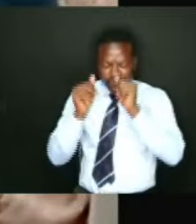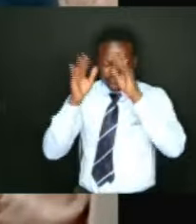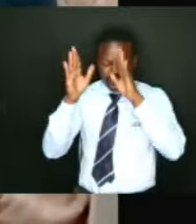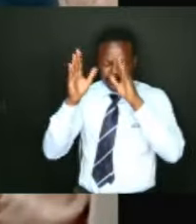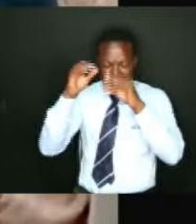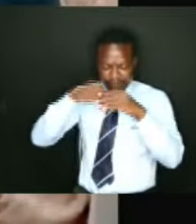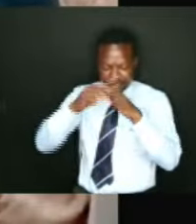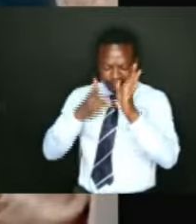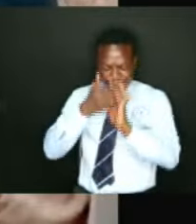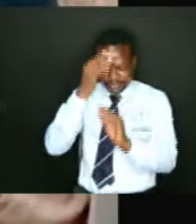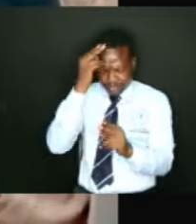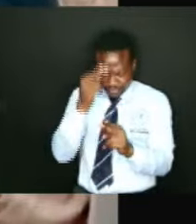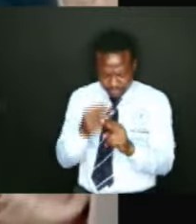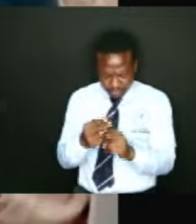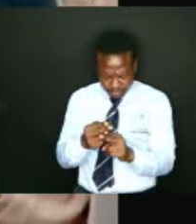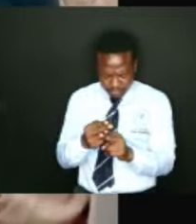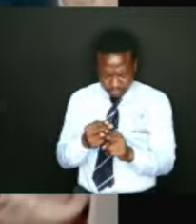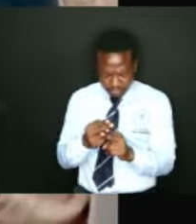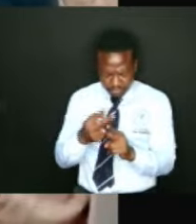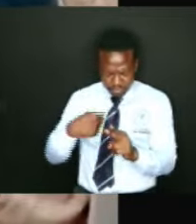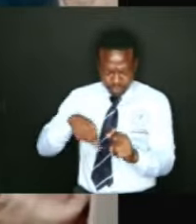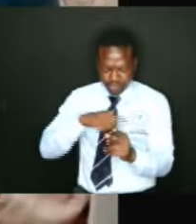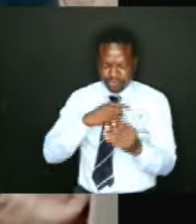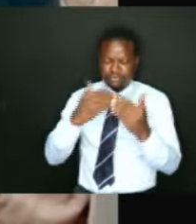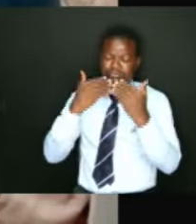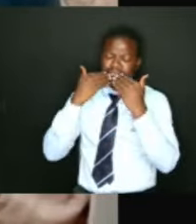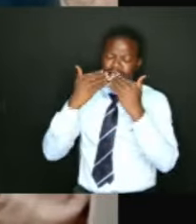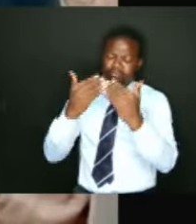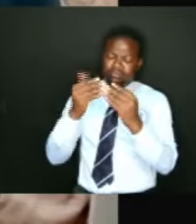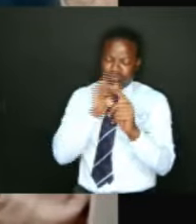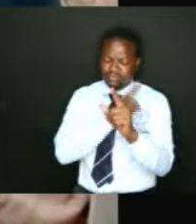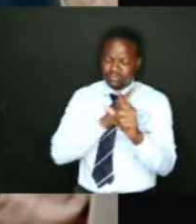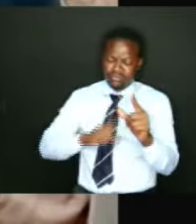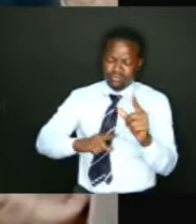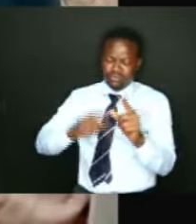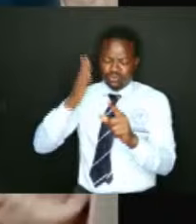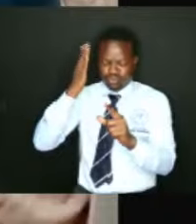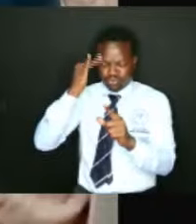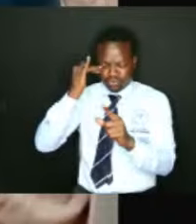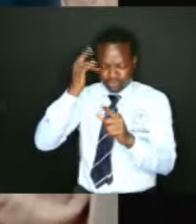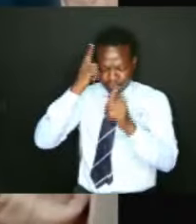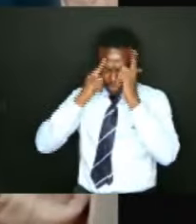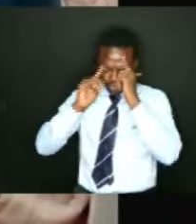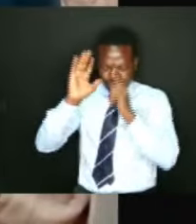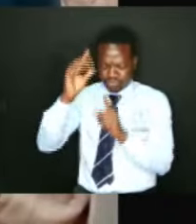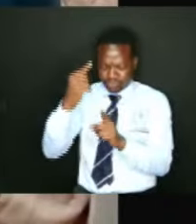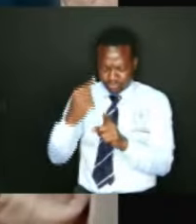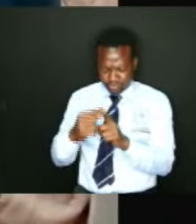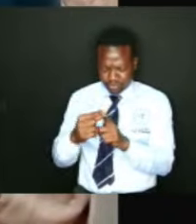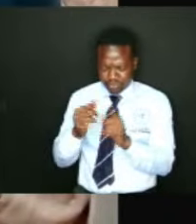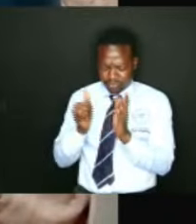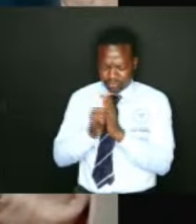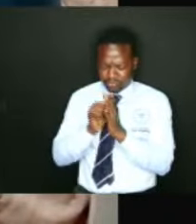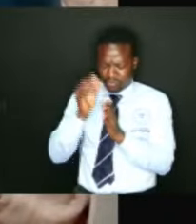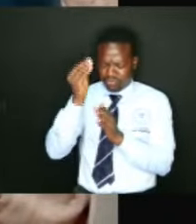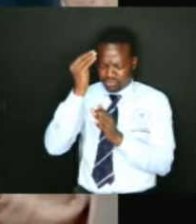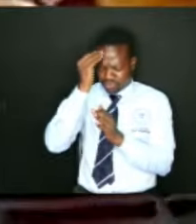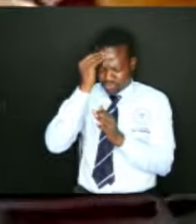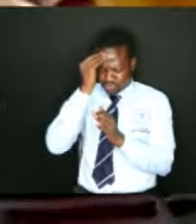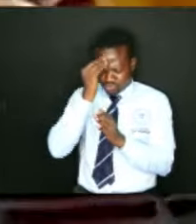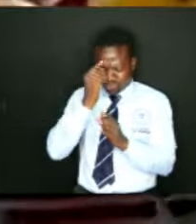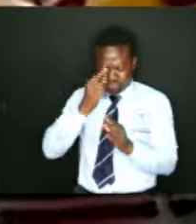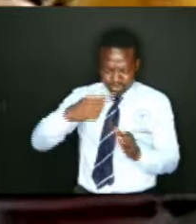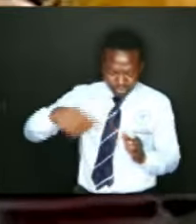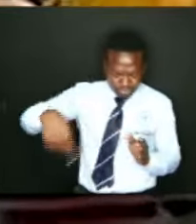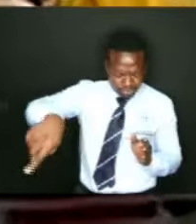the name of Jesus, we thank you, Lord, for your word. Yes. That you knew the true state of